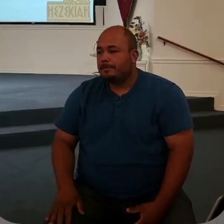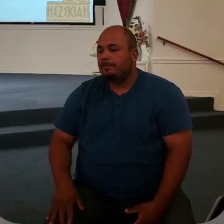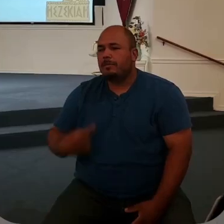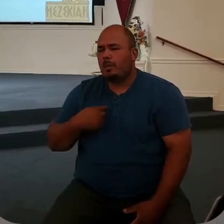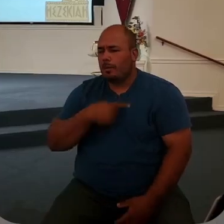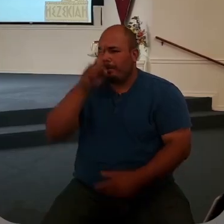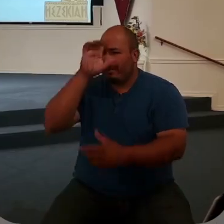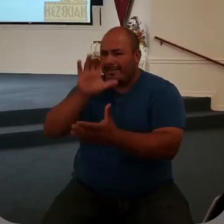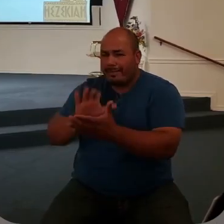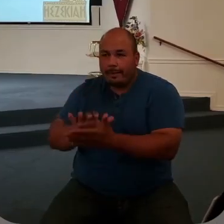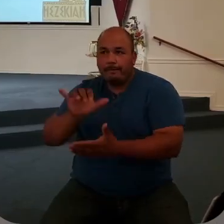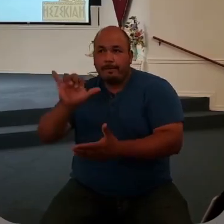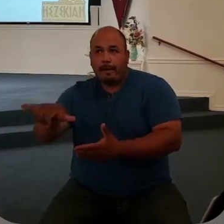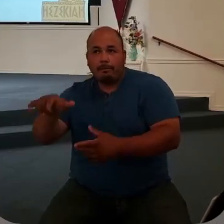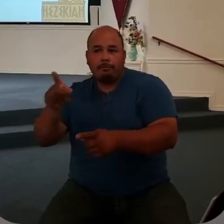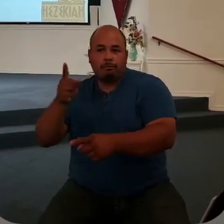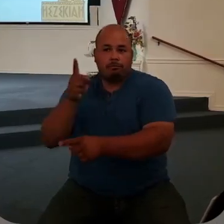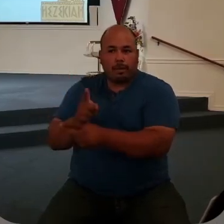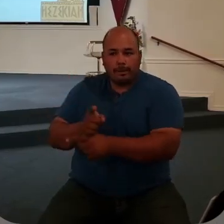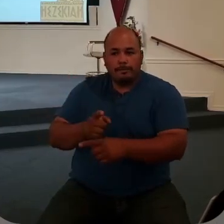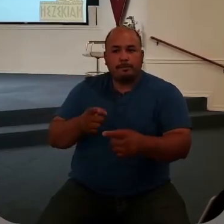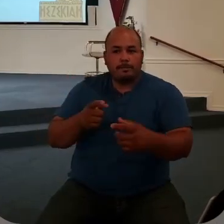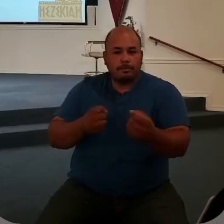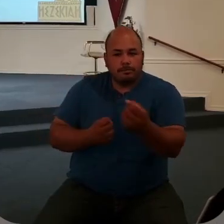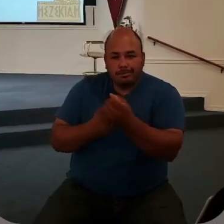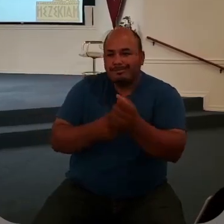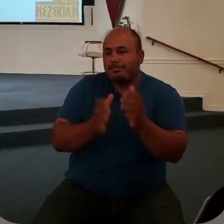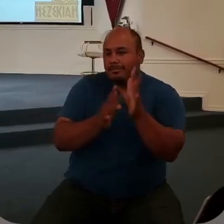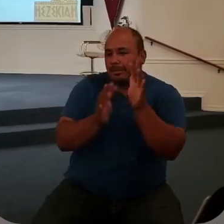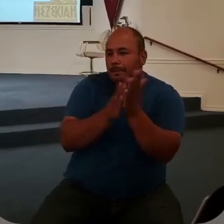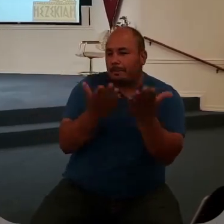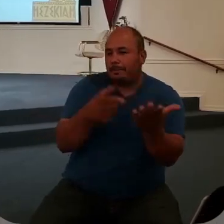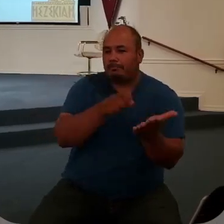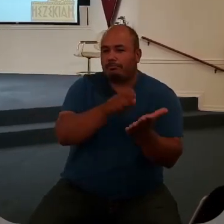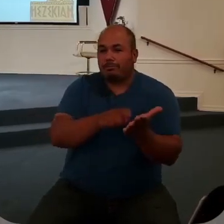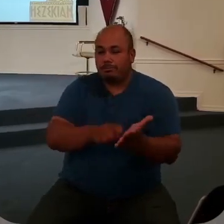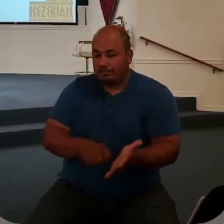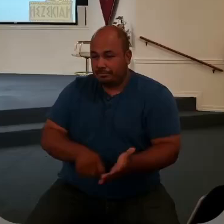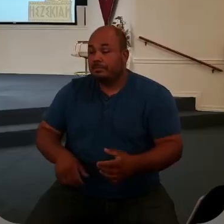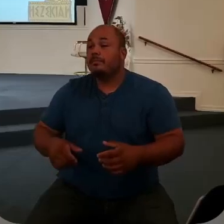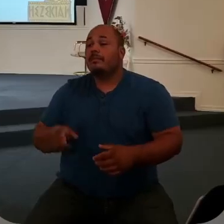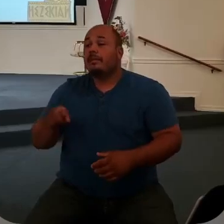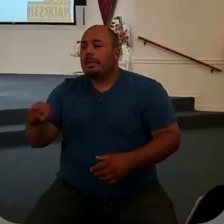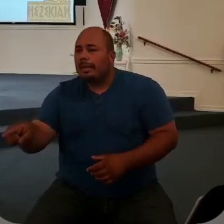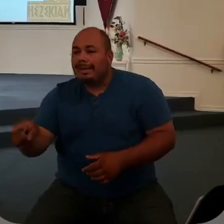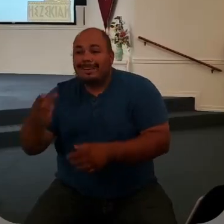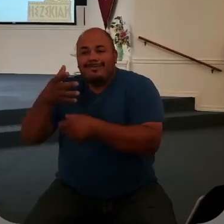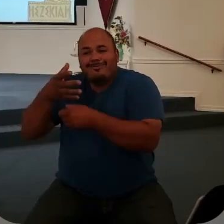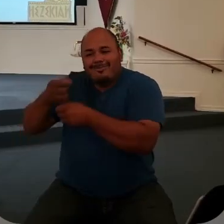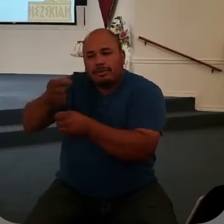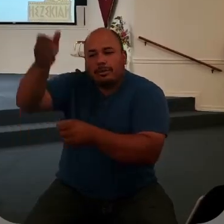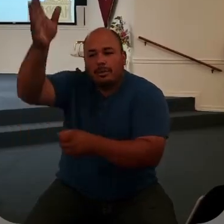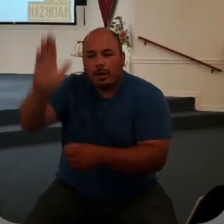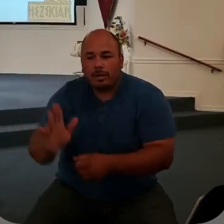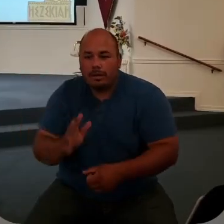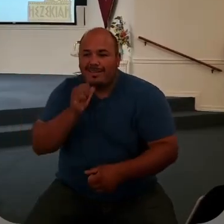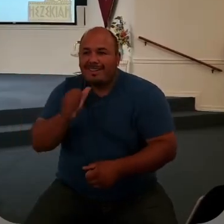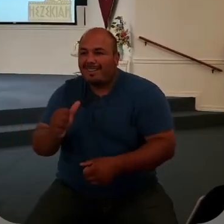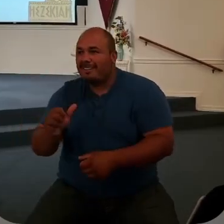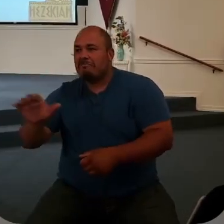also. Unlike his father, King Hezekiah put his trust in God, not in the power of the Assyrian